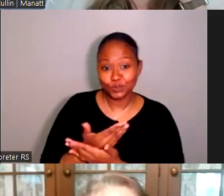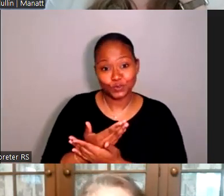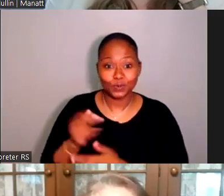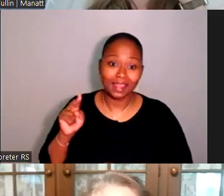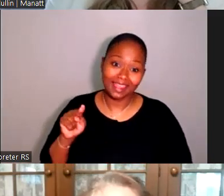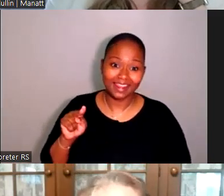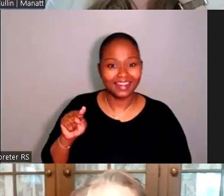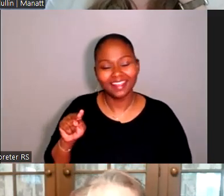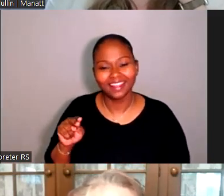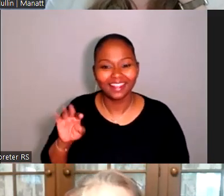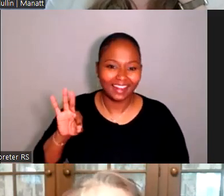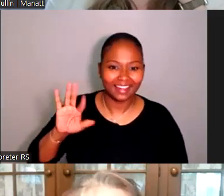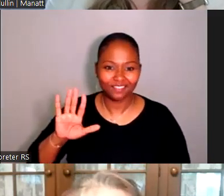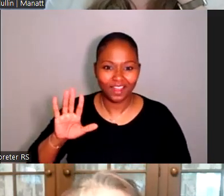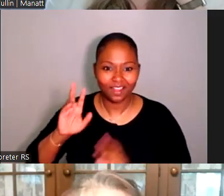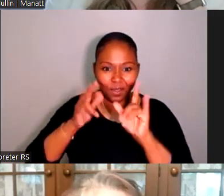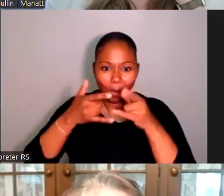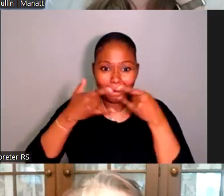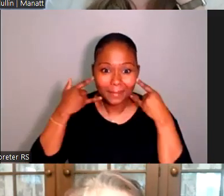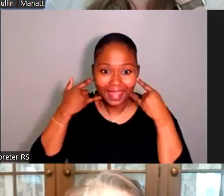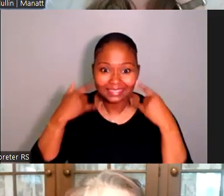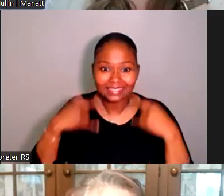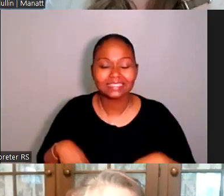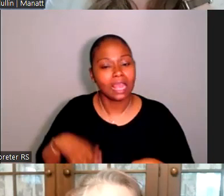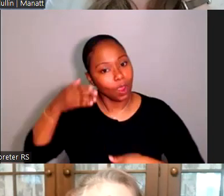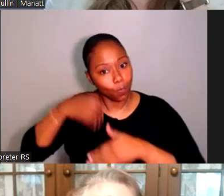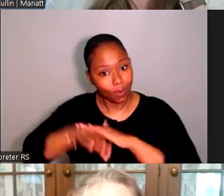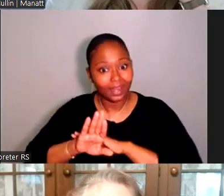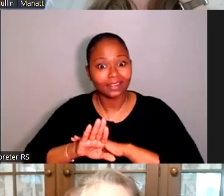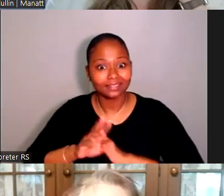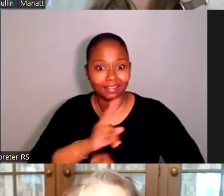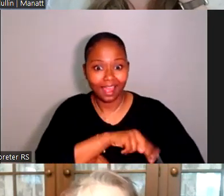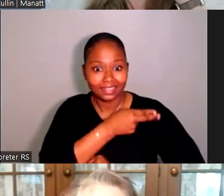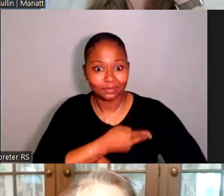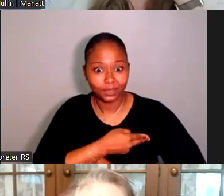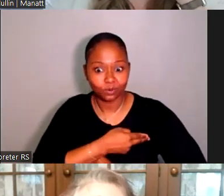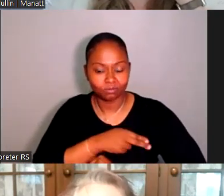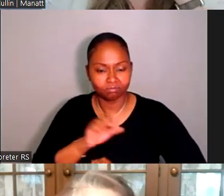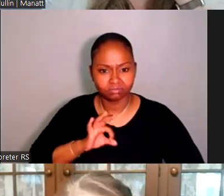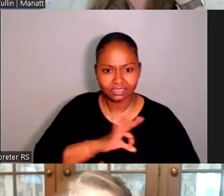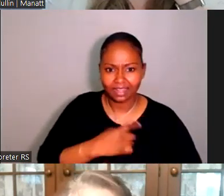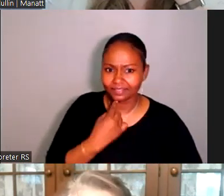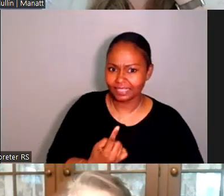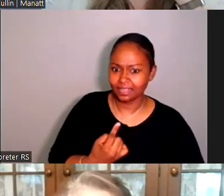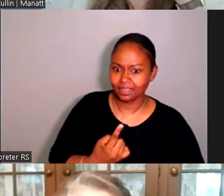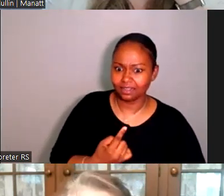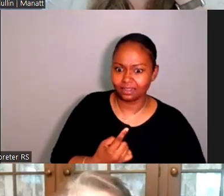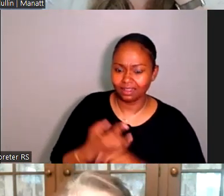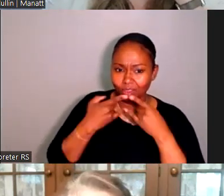N95 mask. And I walked into the entrance of the hospital and staff said, you have to throw that